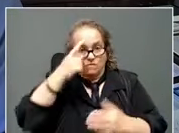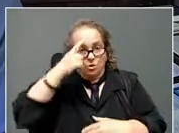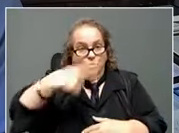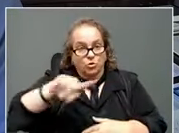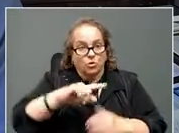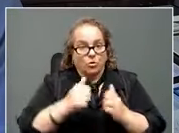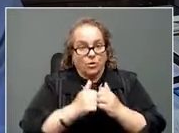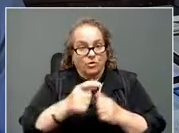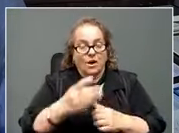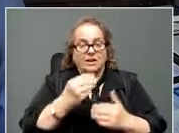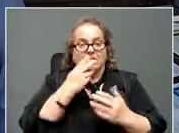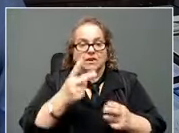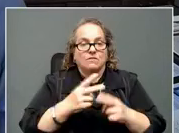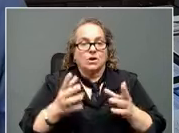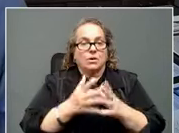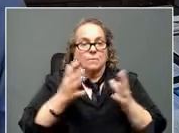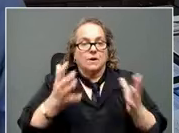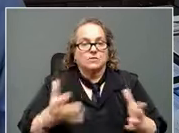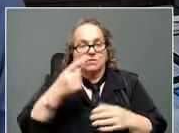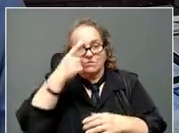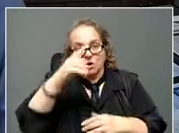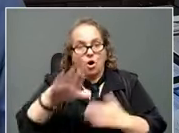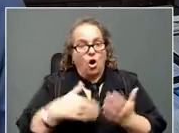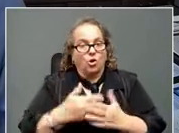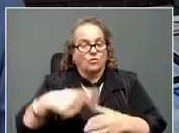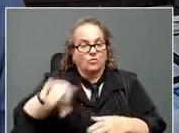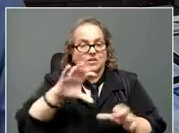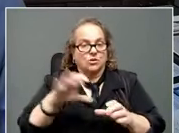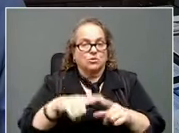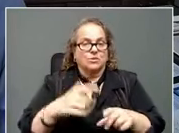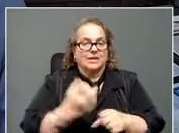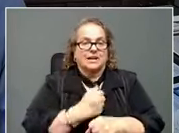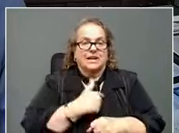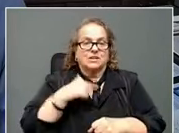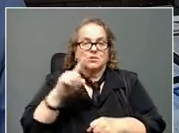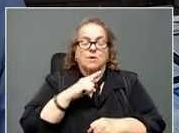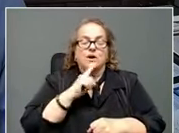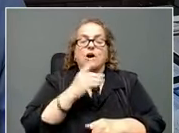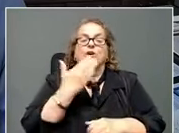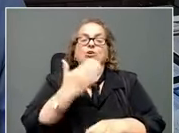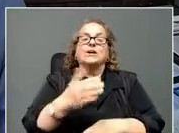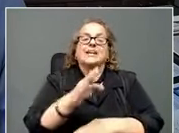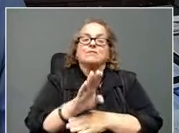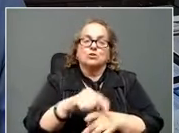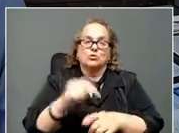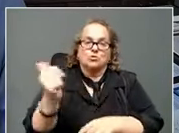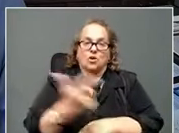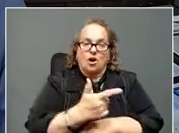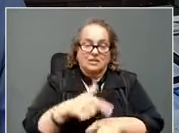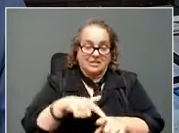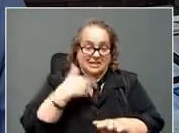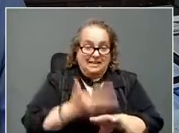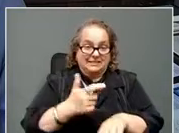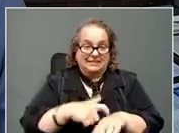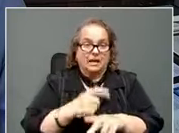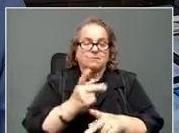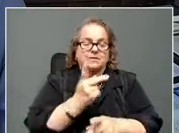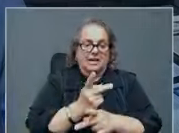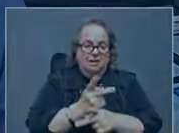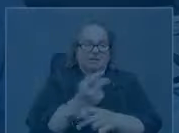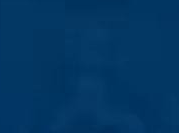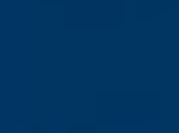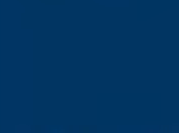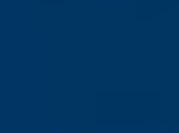very much for all you've done to help get us where we are. I hope you have a good evening. And until next time, please take care and stay safe. Good night.